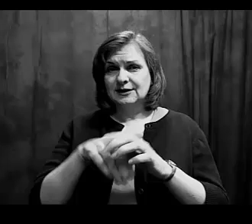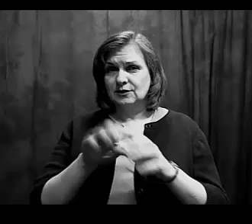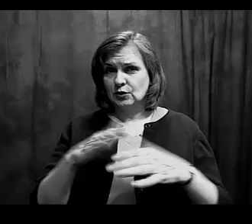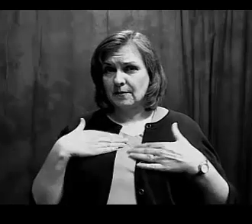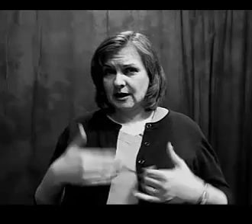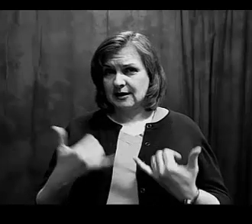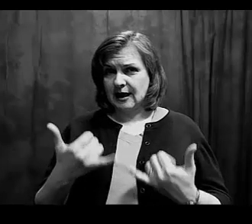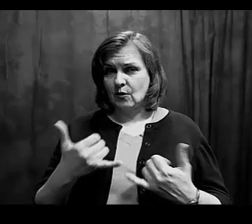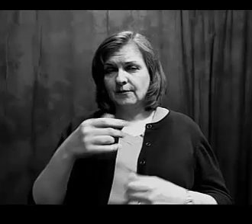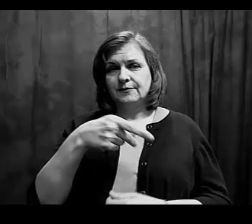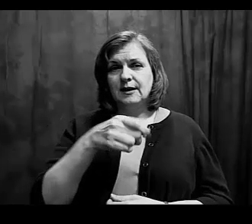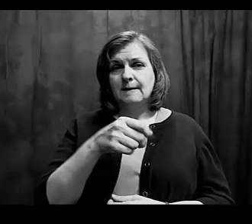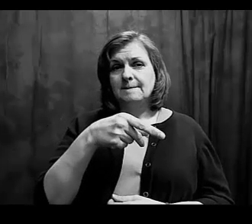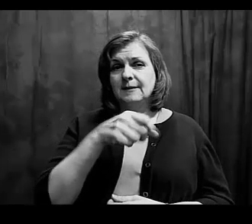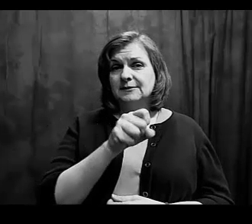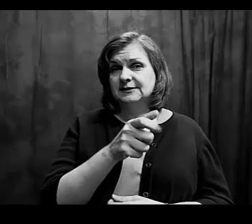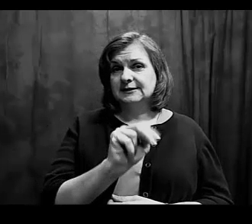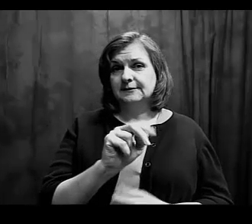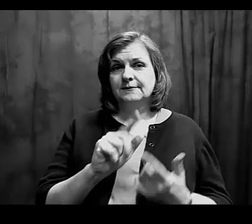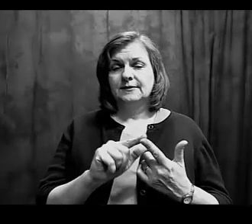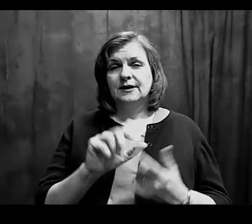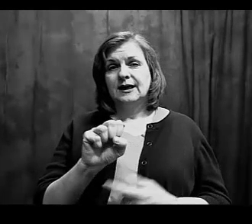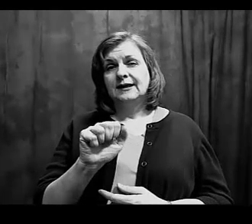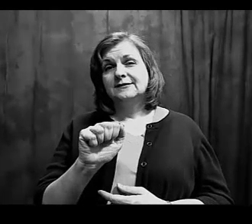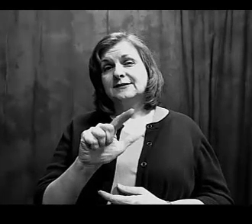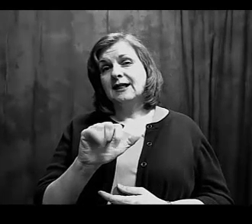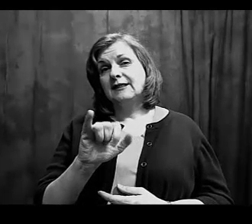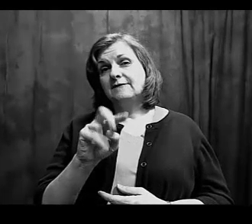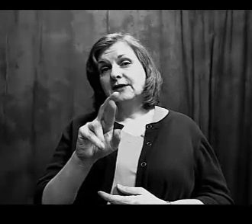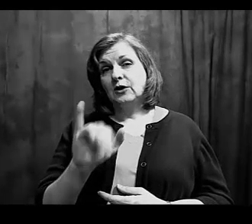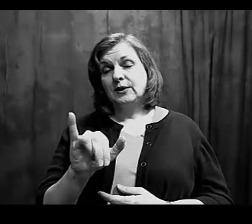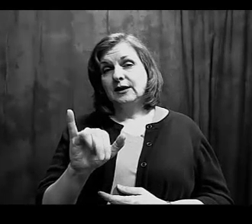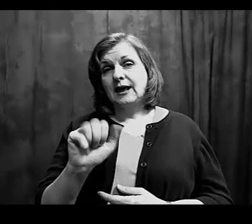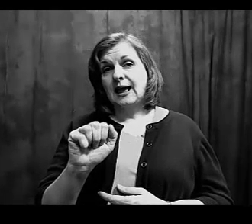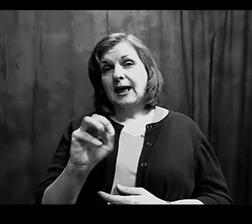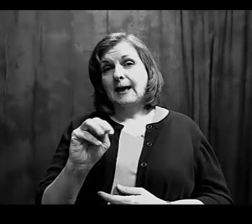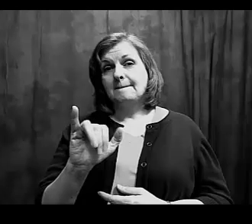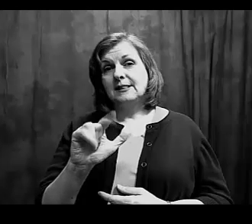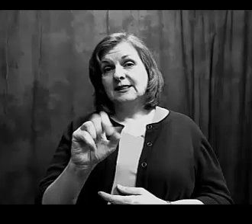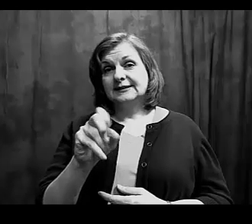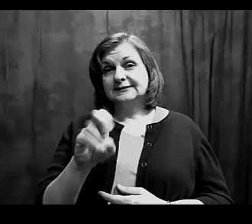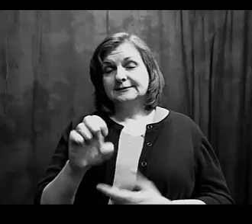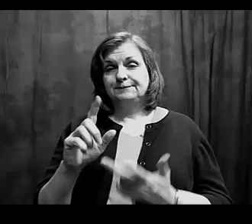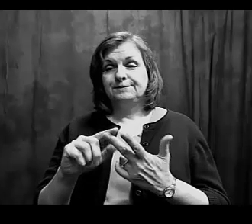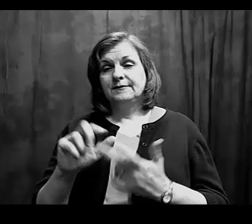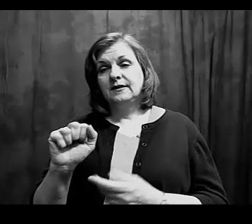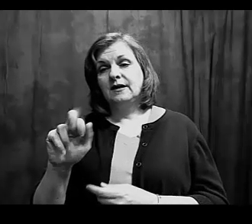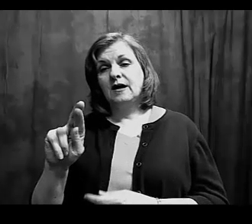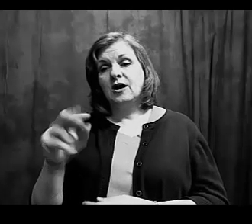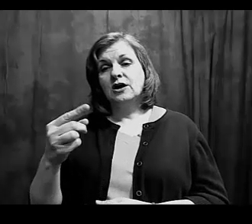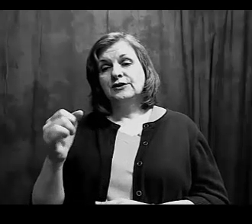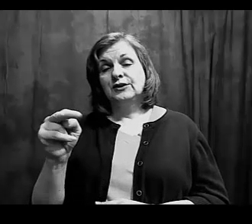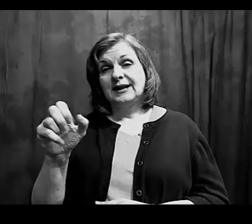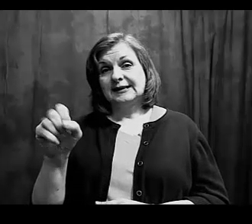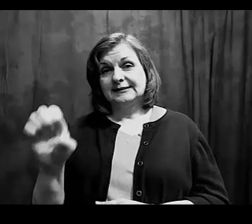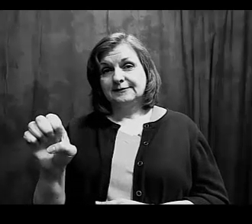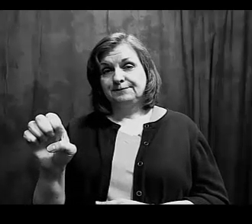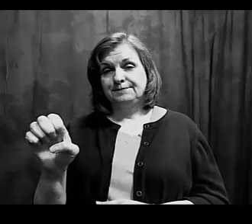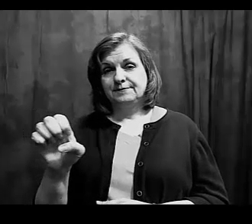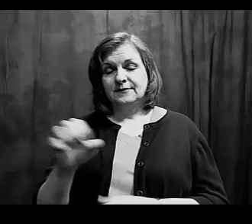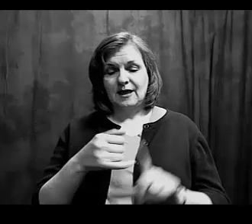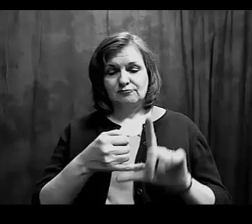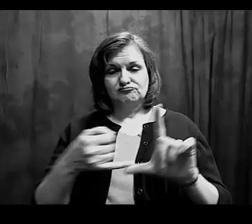So pH, big, temperature, big, these are all things a protein is sensitive to. And if we change either one of them,